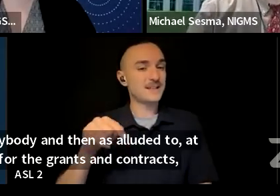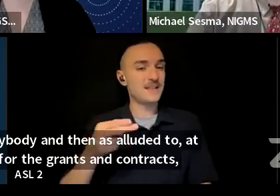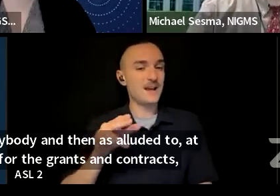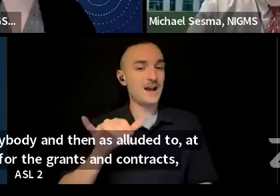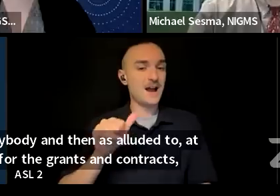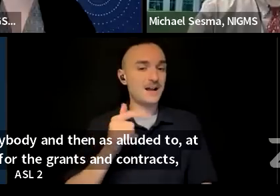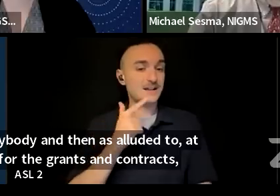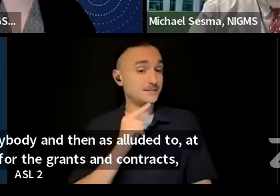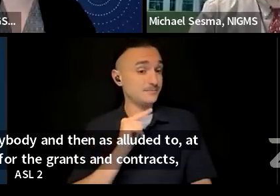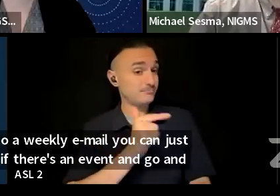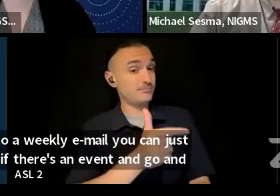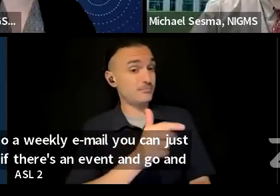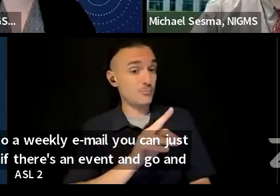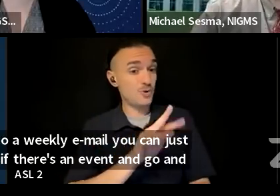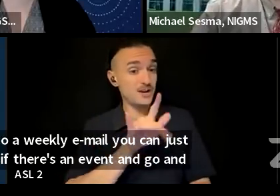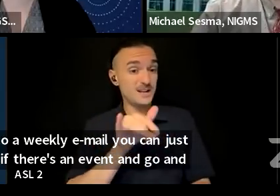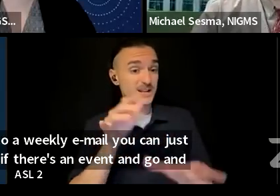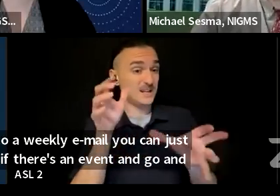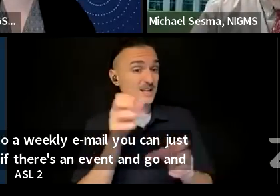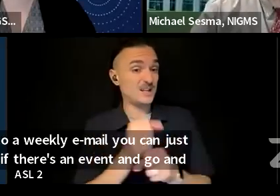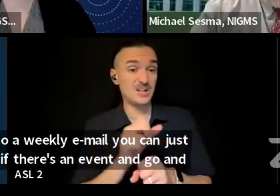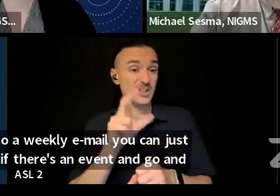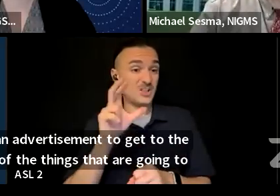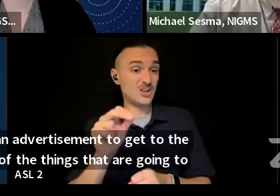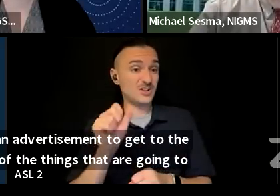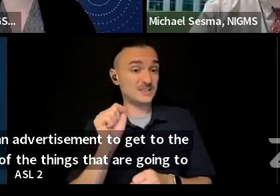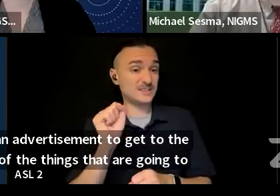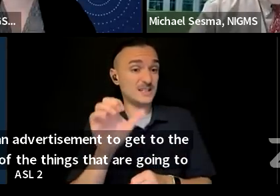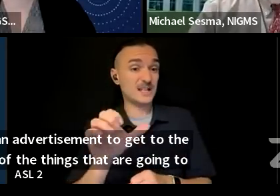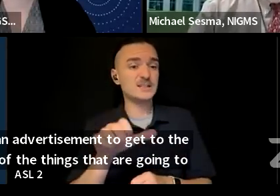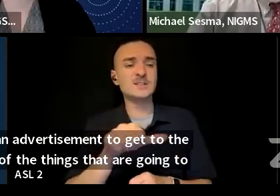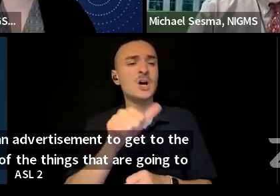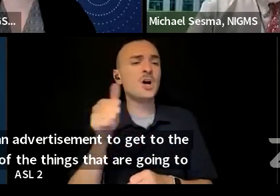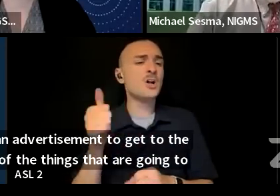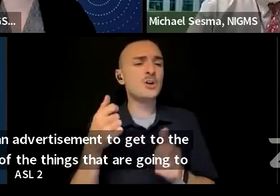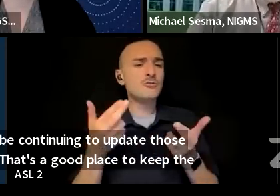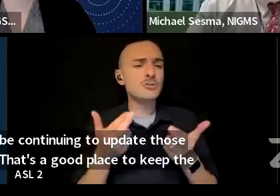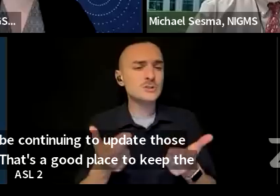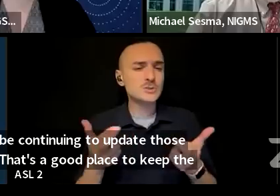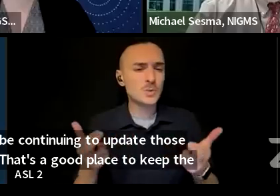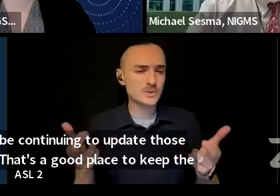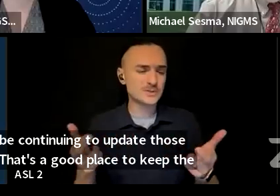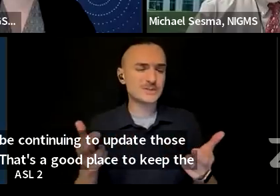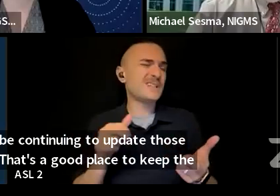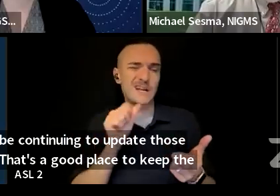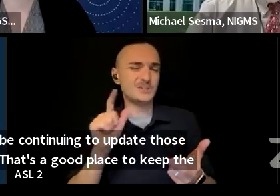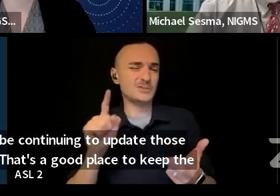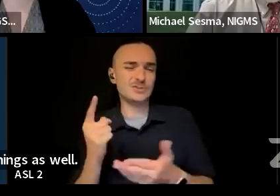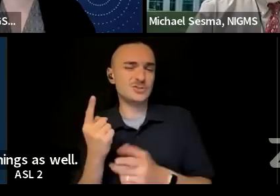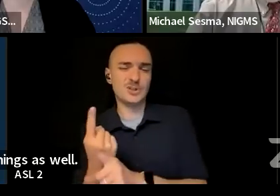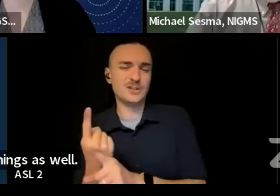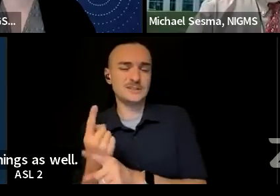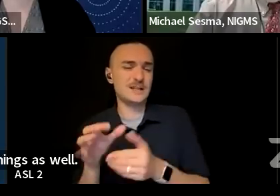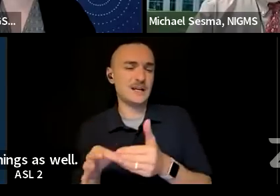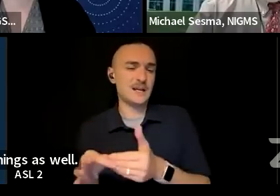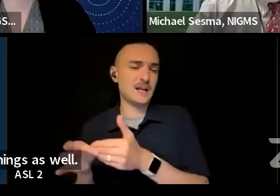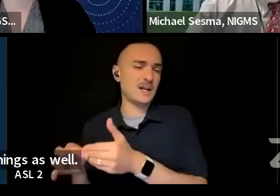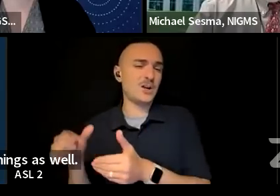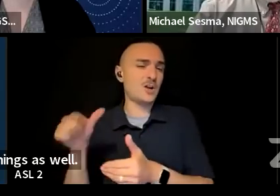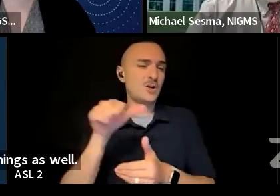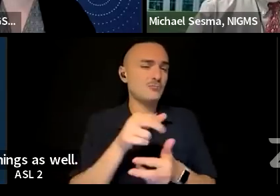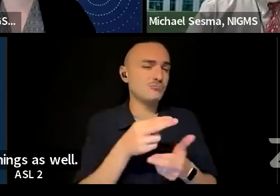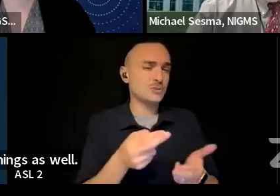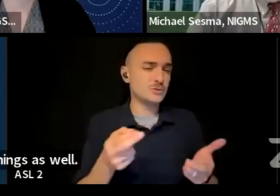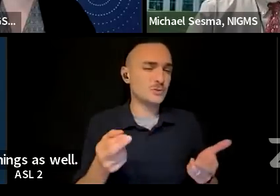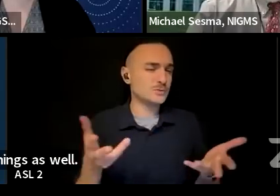30 seconds. Can you recommend any other resources in addition to the guide for our attendees? Absolutely.